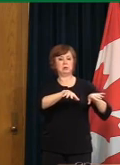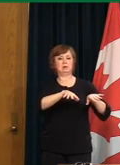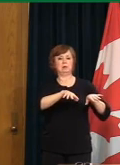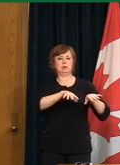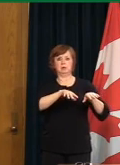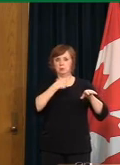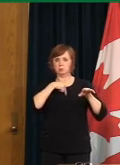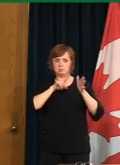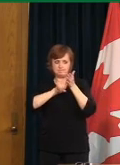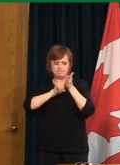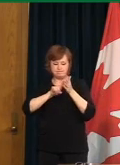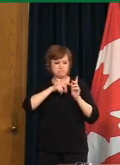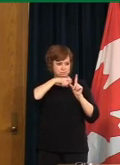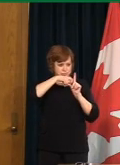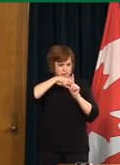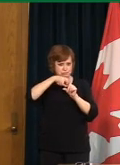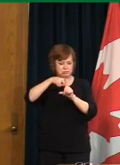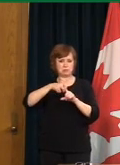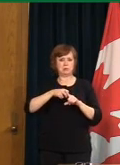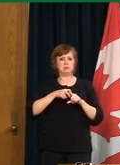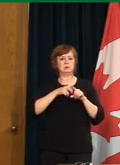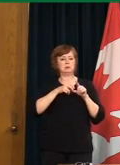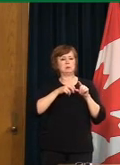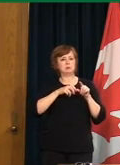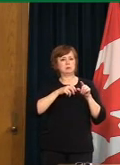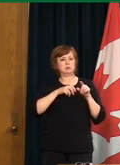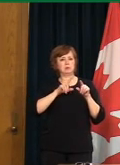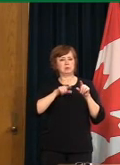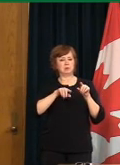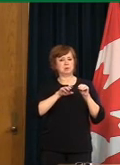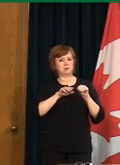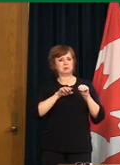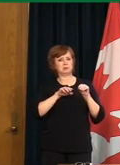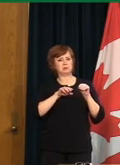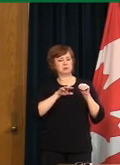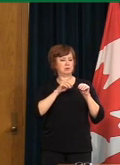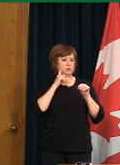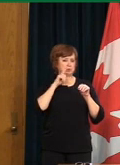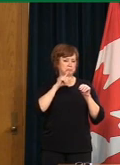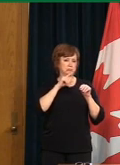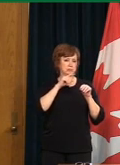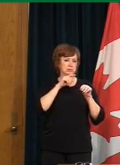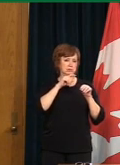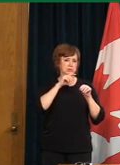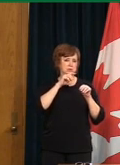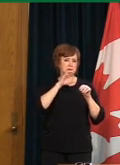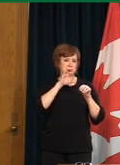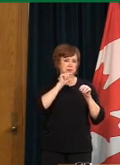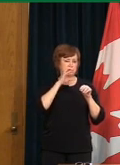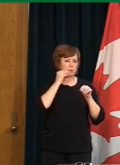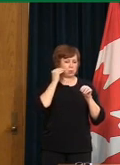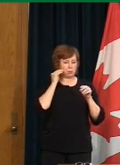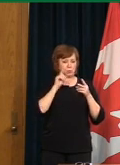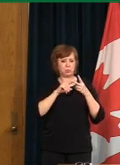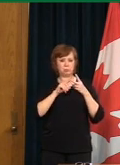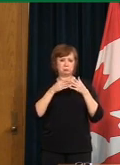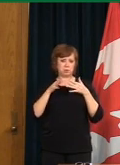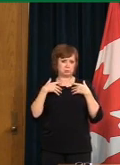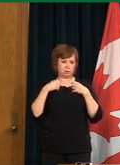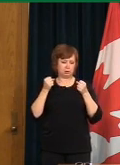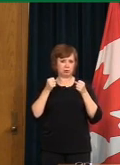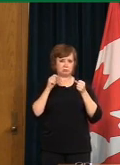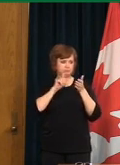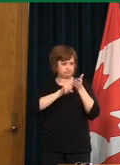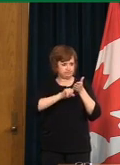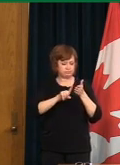home or a workplace. The broader testing may be recommended by public health to find all cases so that they can be